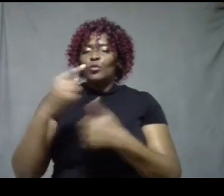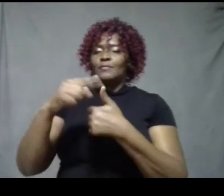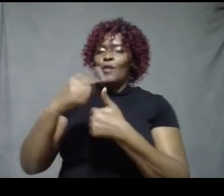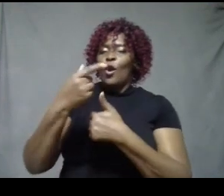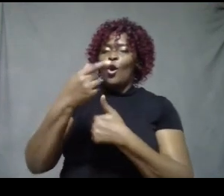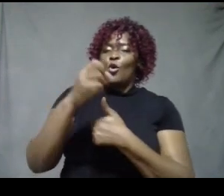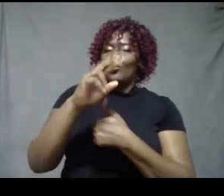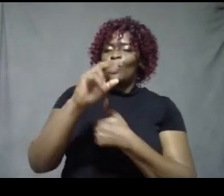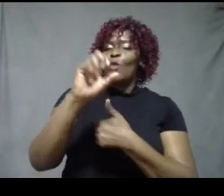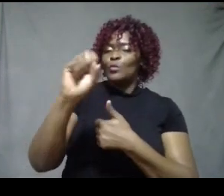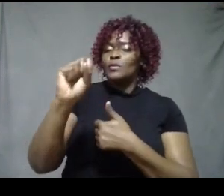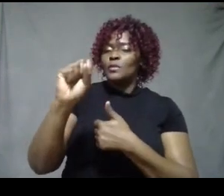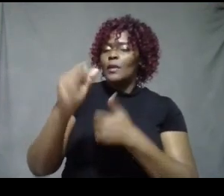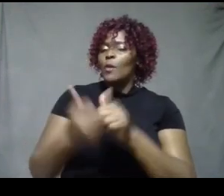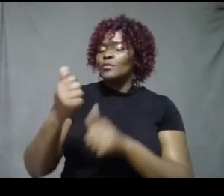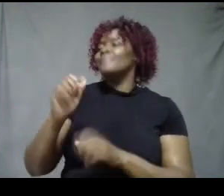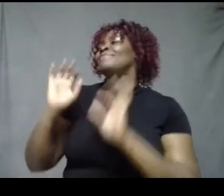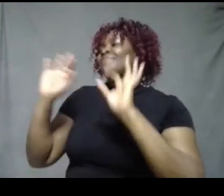do use option one. Excellent.